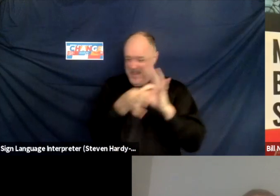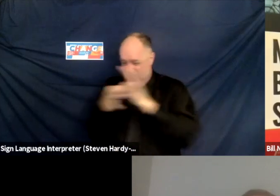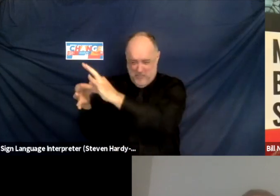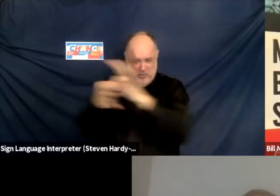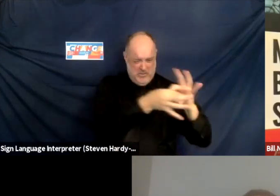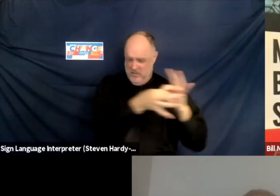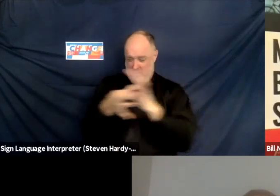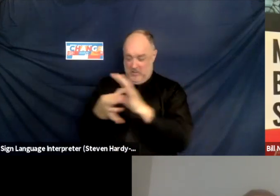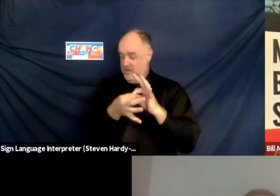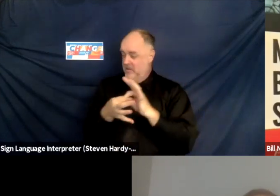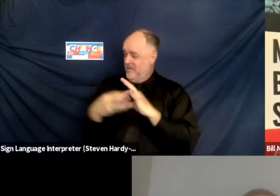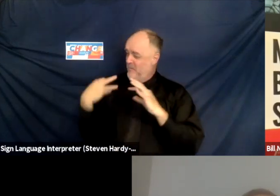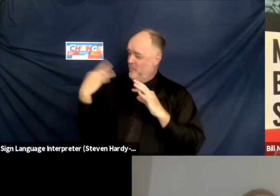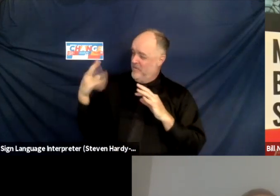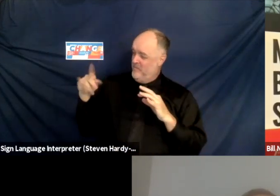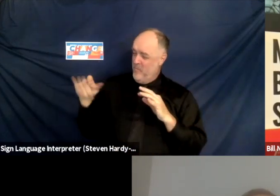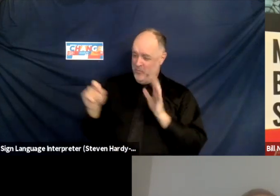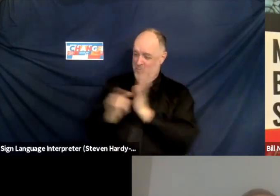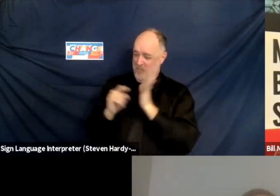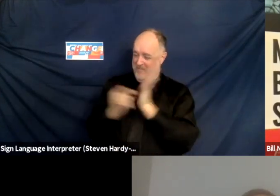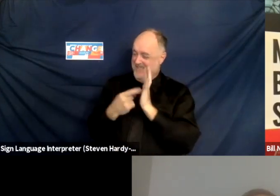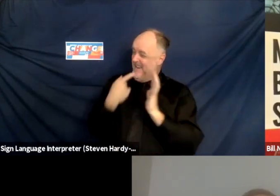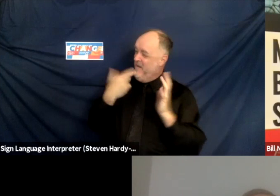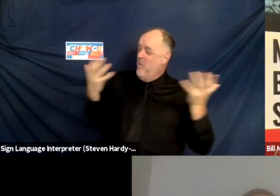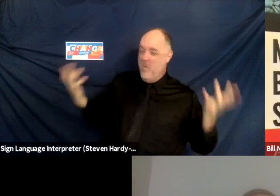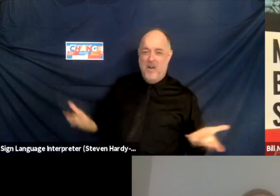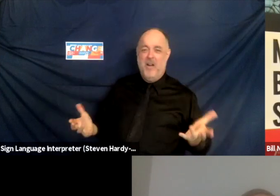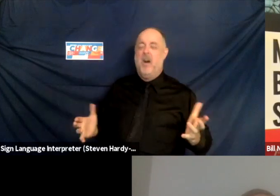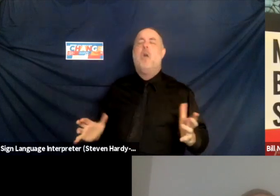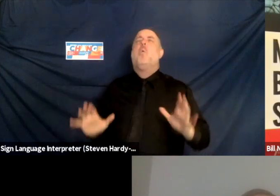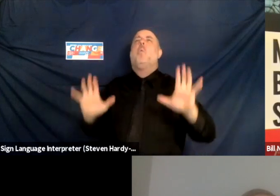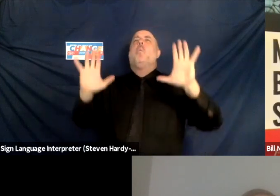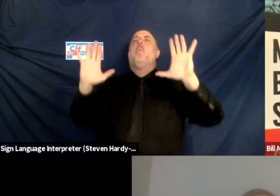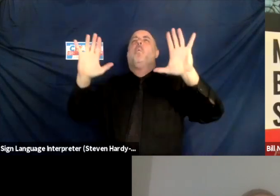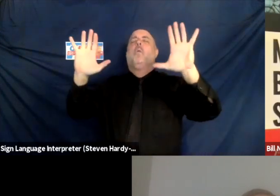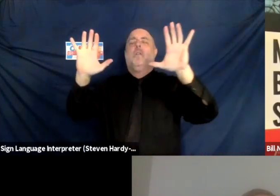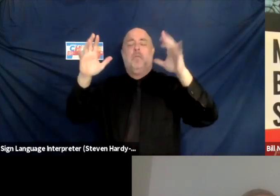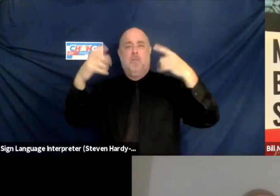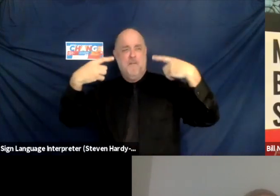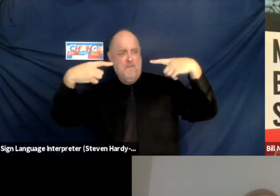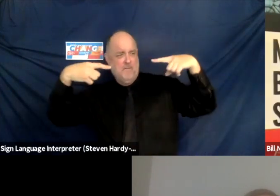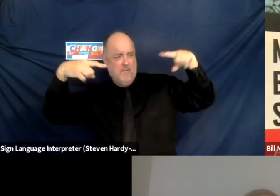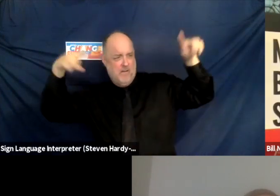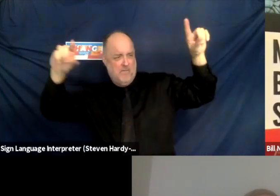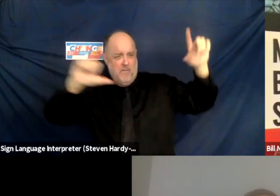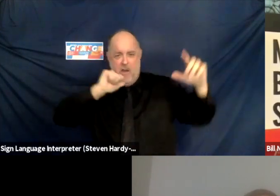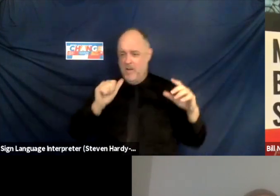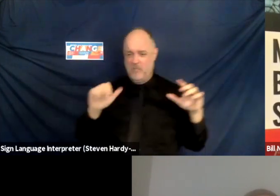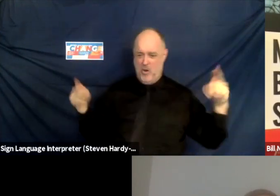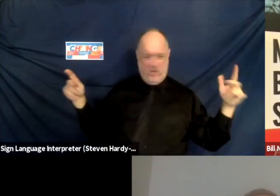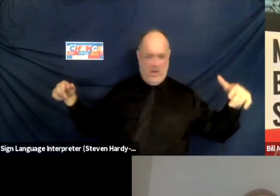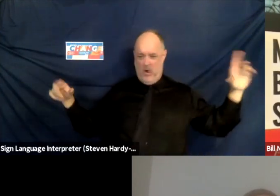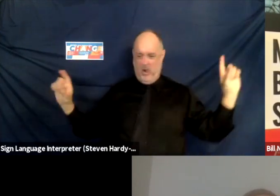Post's late David Broder calls him a notably effective and nonpartisan leader, admired and trusted on both sides